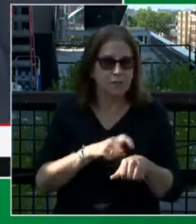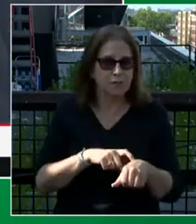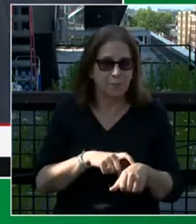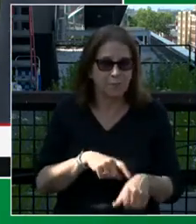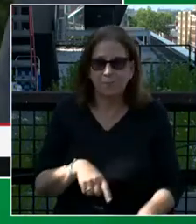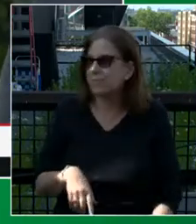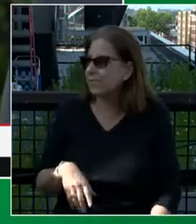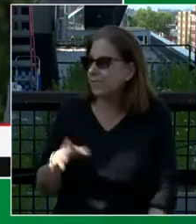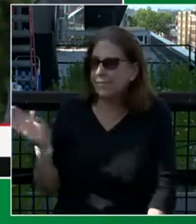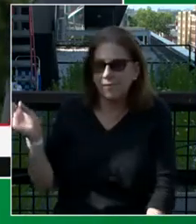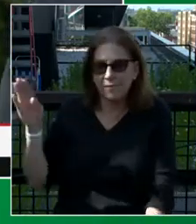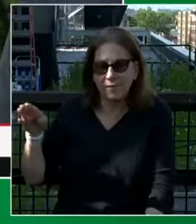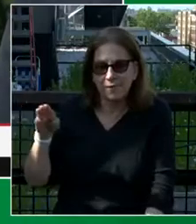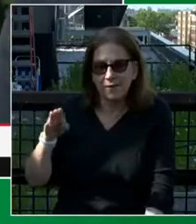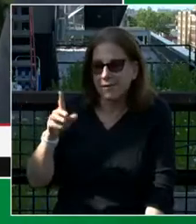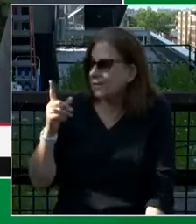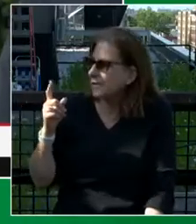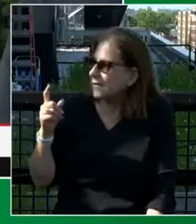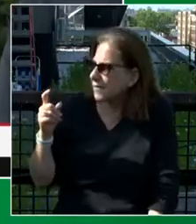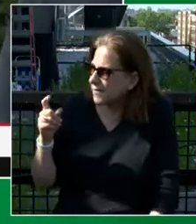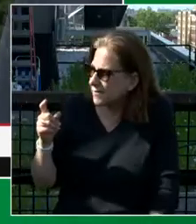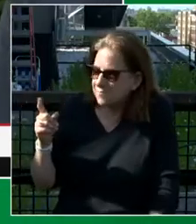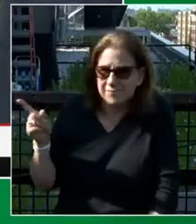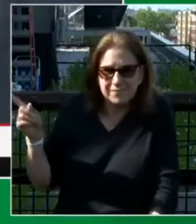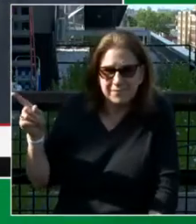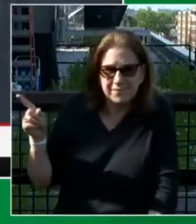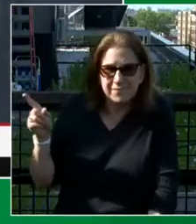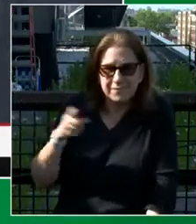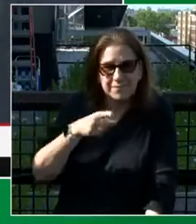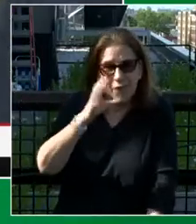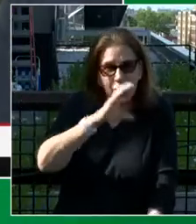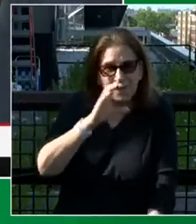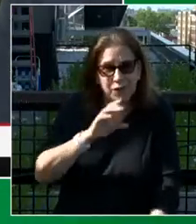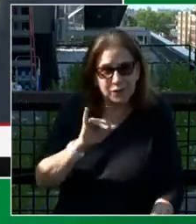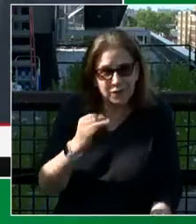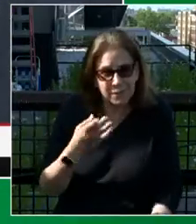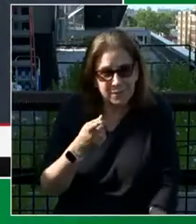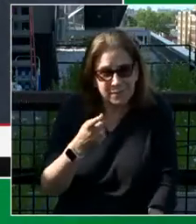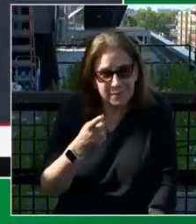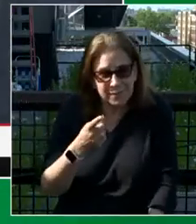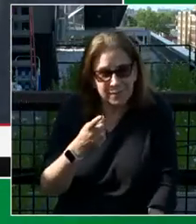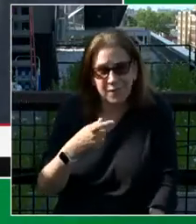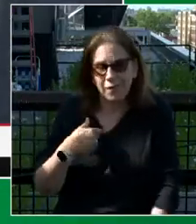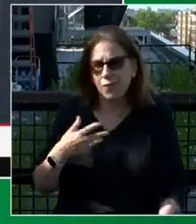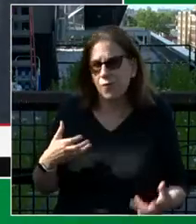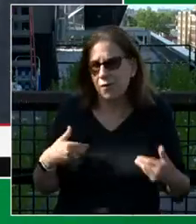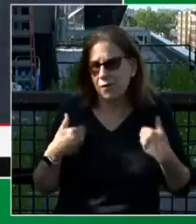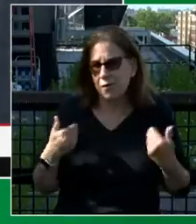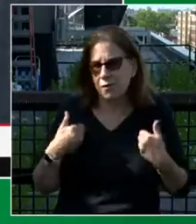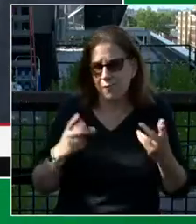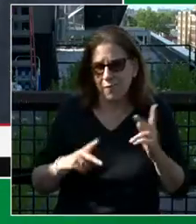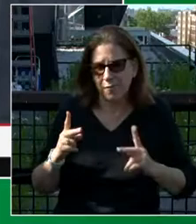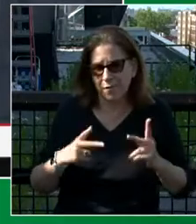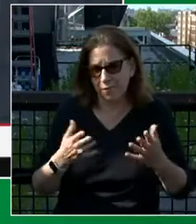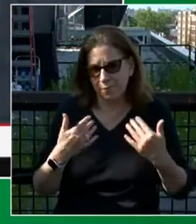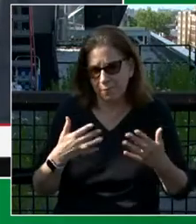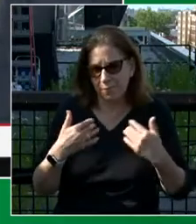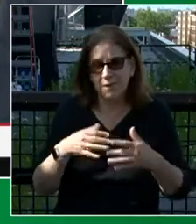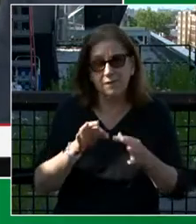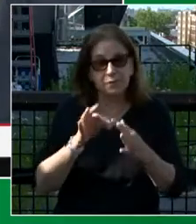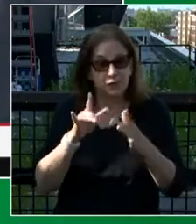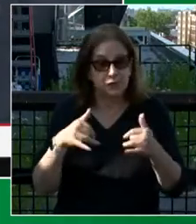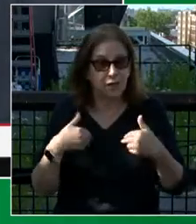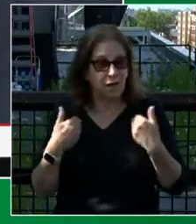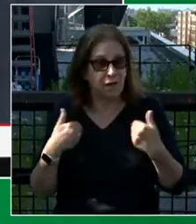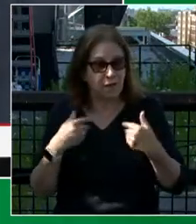What I would say to those looking for work, and particularly young people, is to be vigilant. You